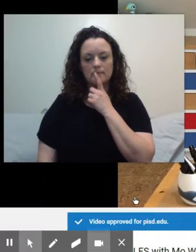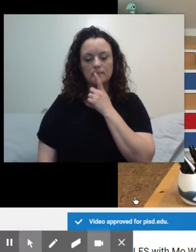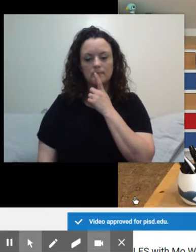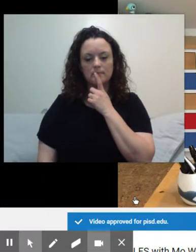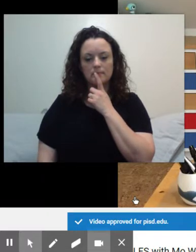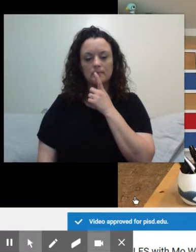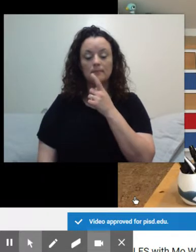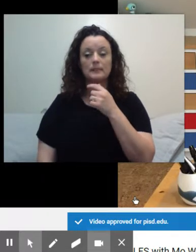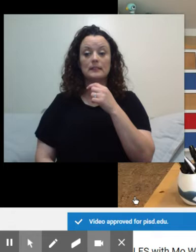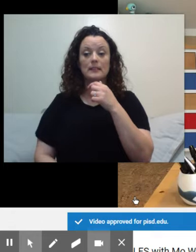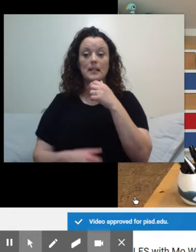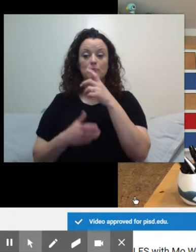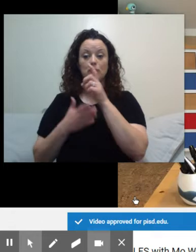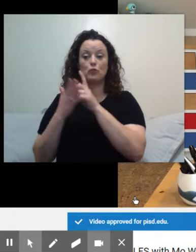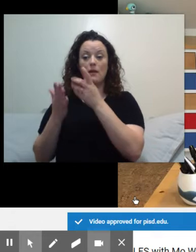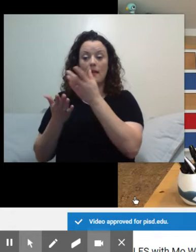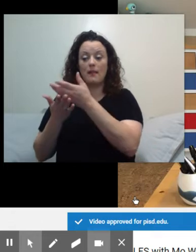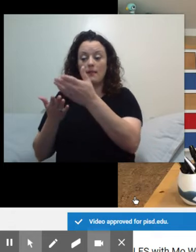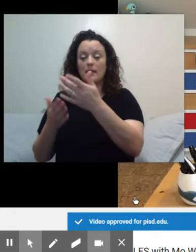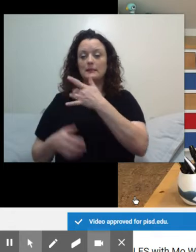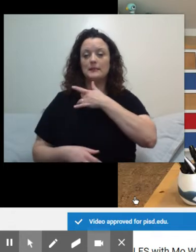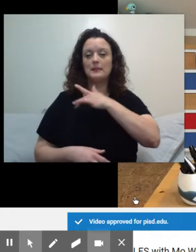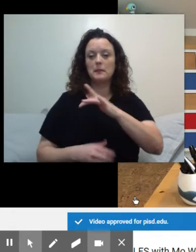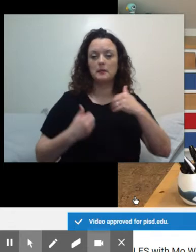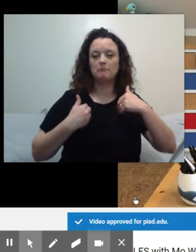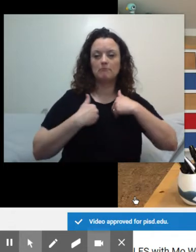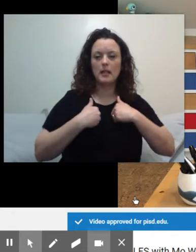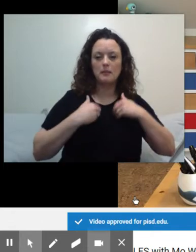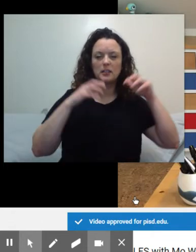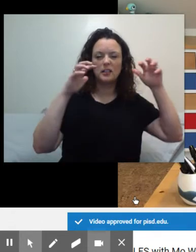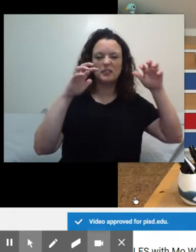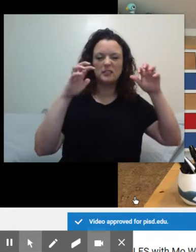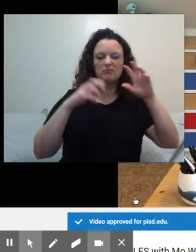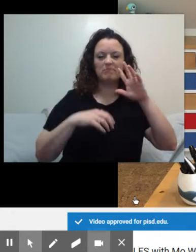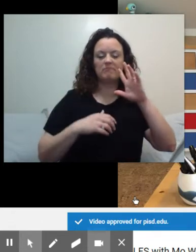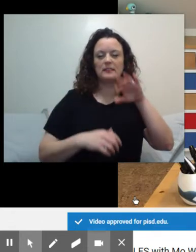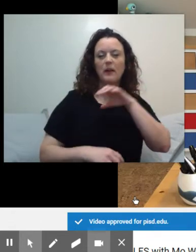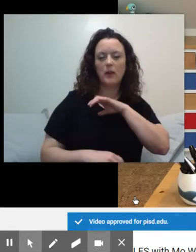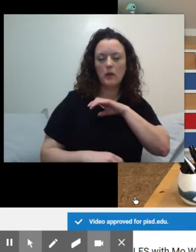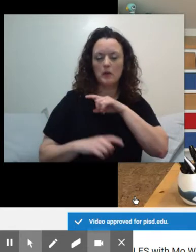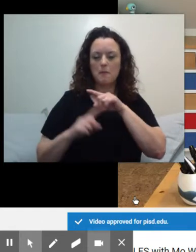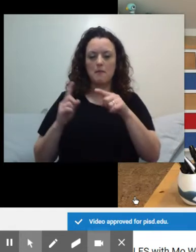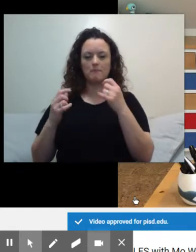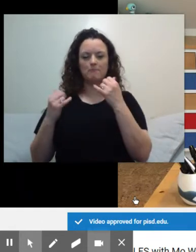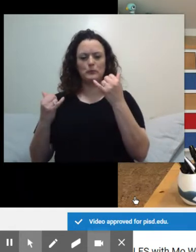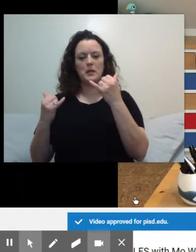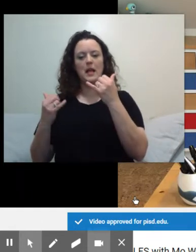Doing a thing. I usually do creatures or characters. This is a thing.